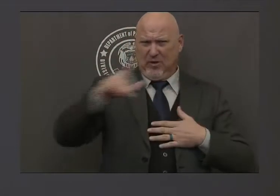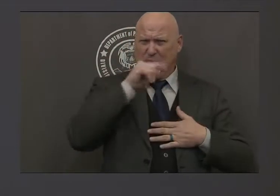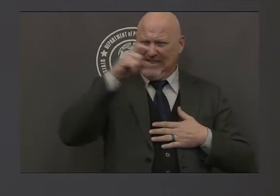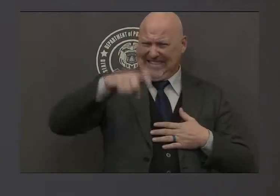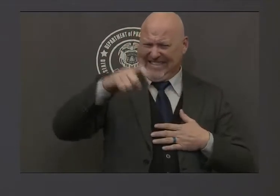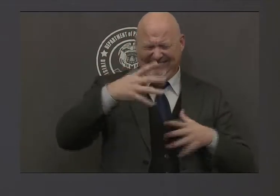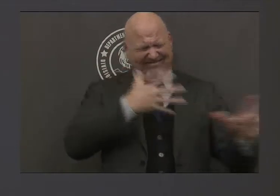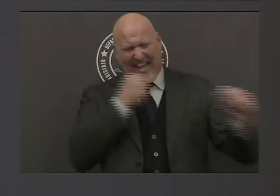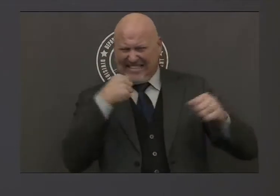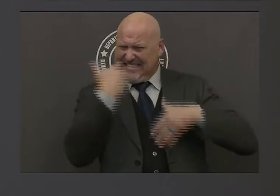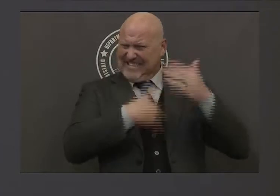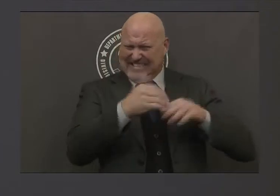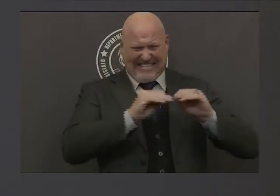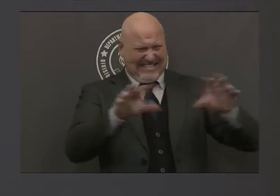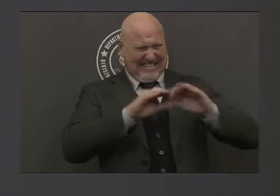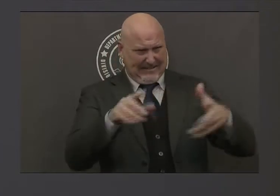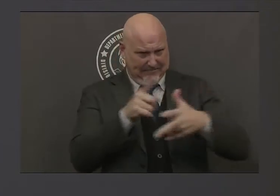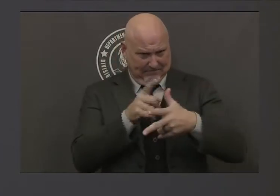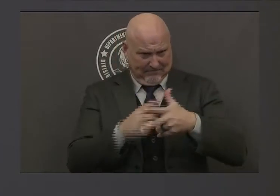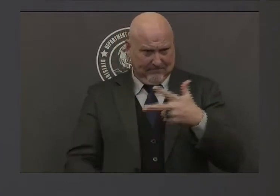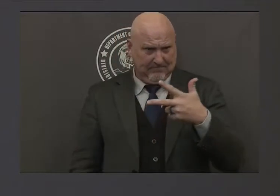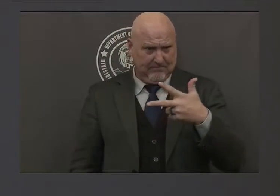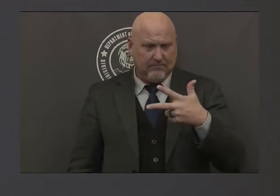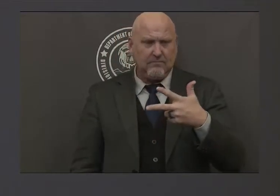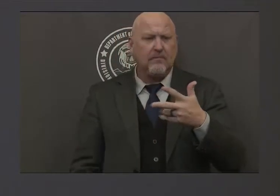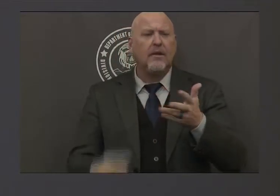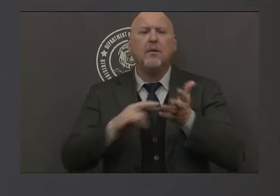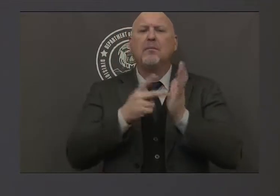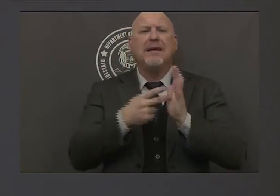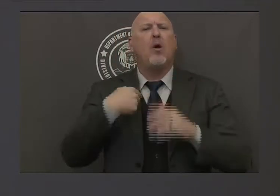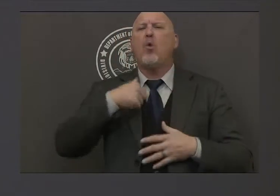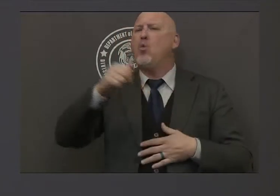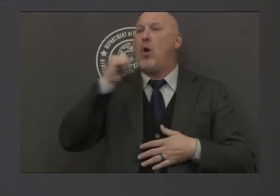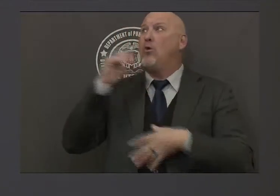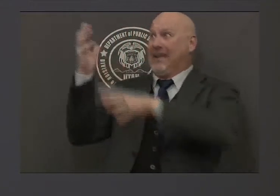vaccines sitting on shelves in hospitals or pharmacies. It means that we